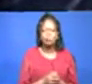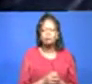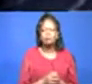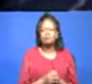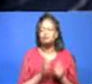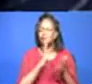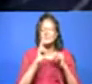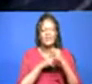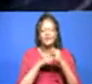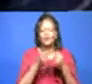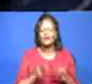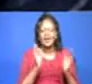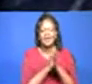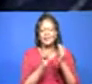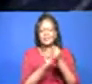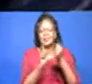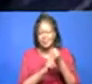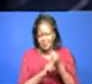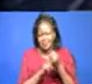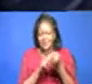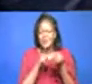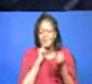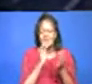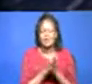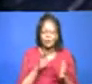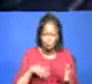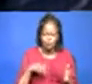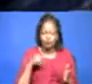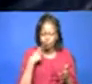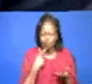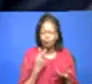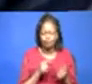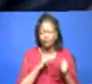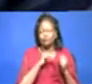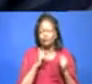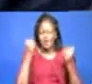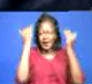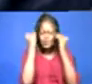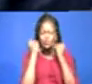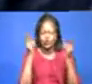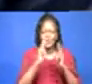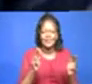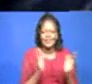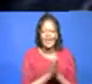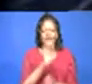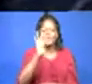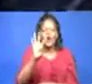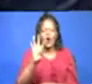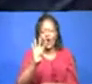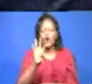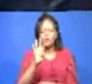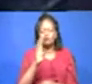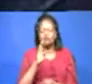7 officers and 16 service men and women who are facing court cases, and 4 of them have been charged. So